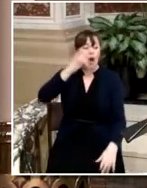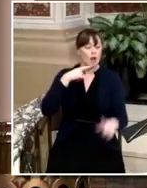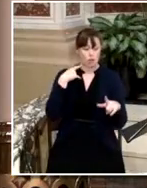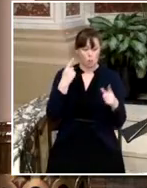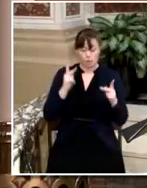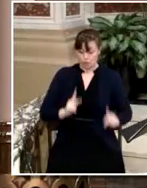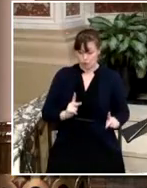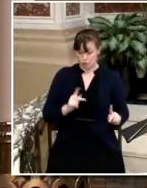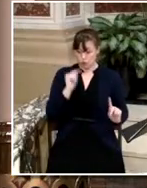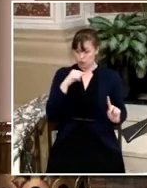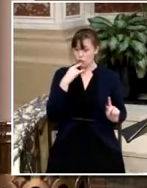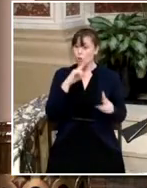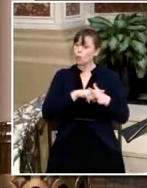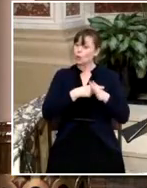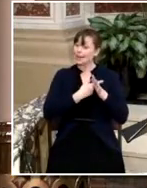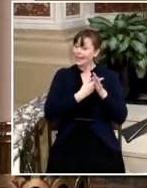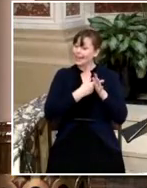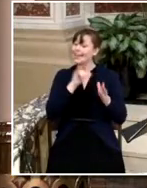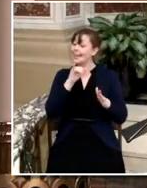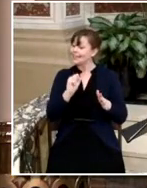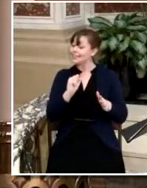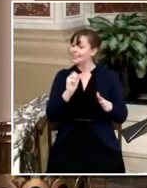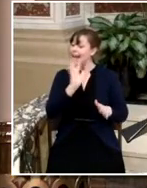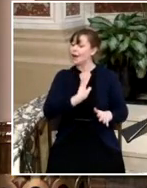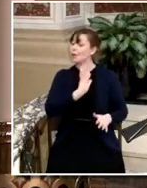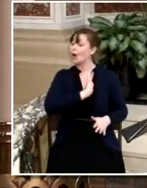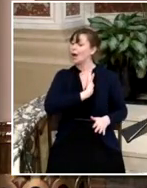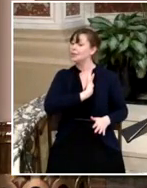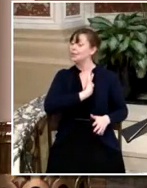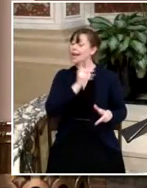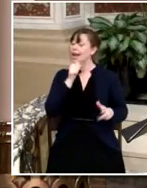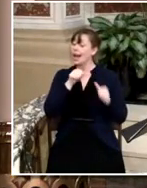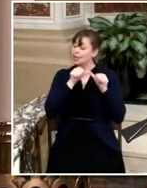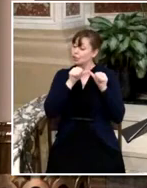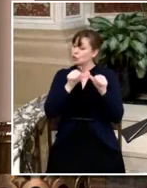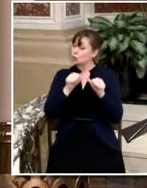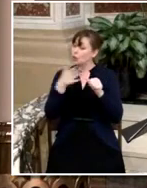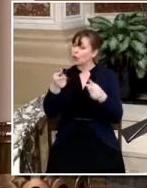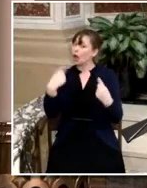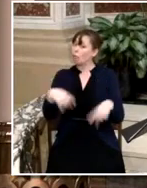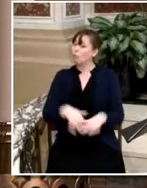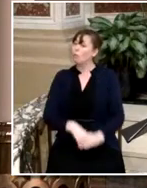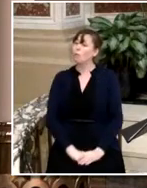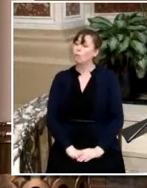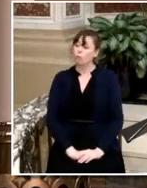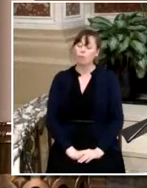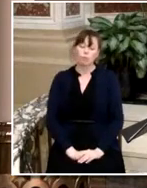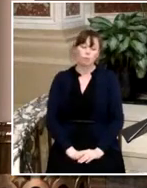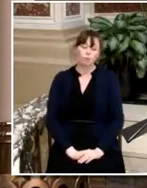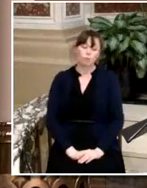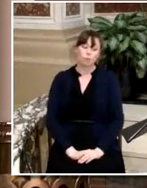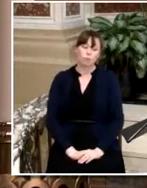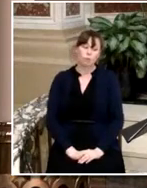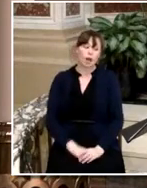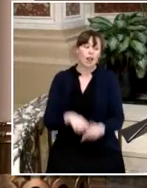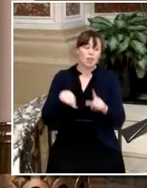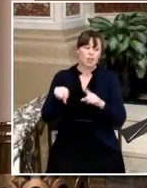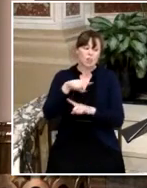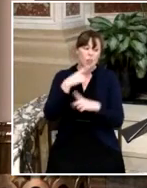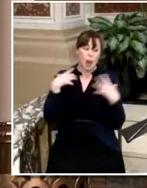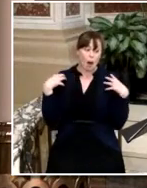is, and who was, and who is to come, the Almighty,